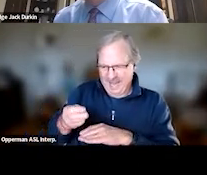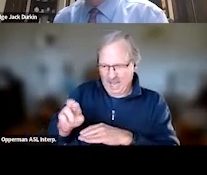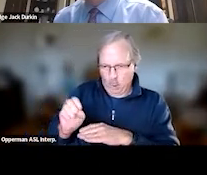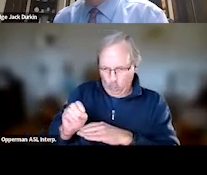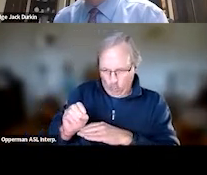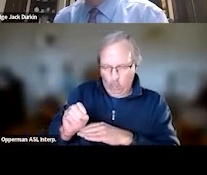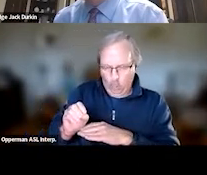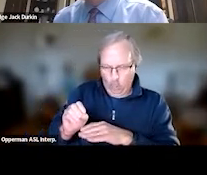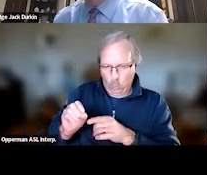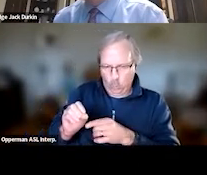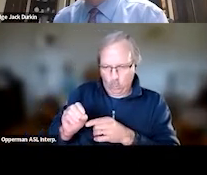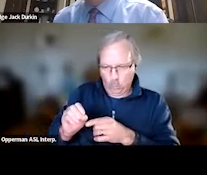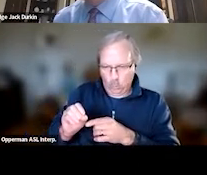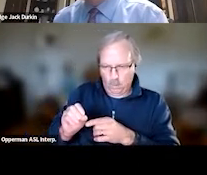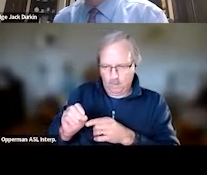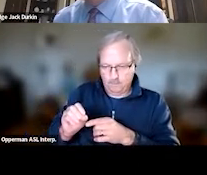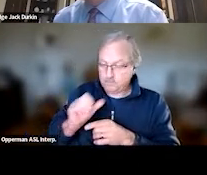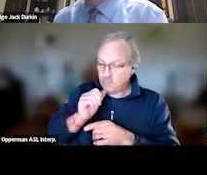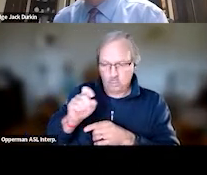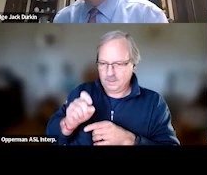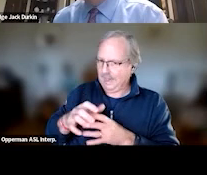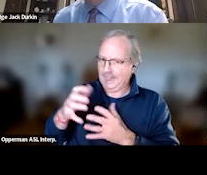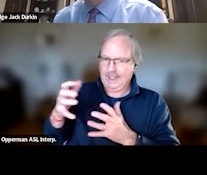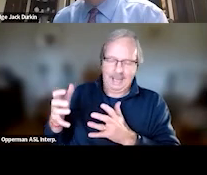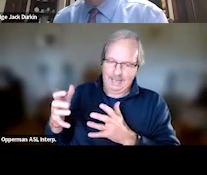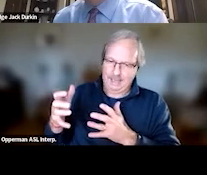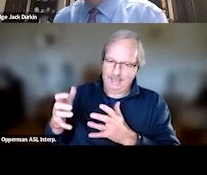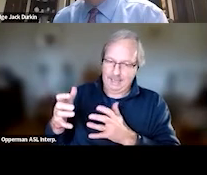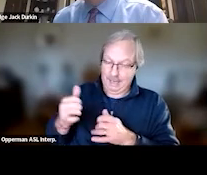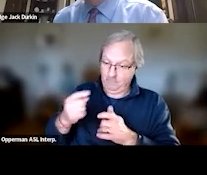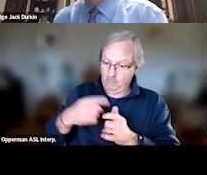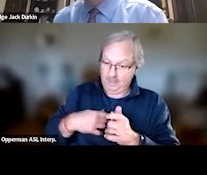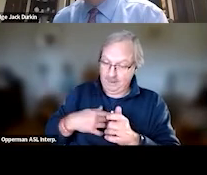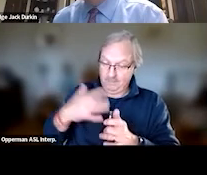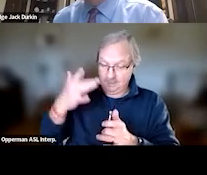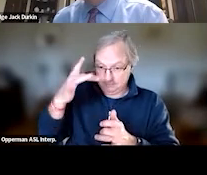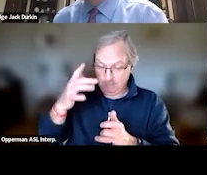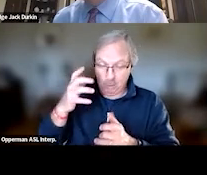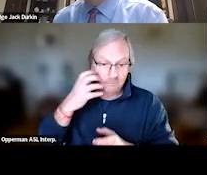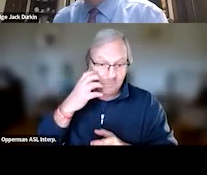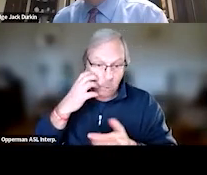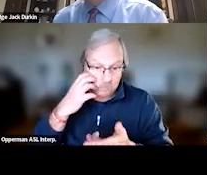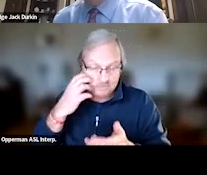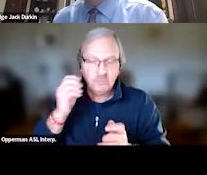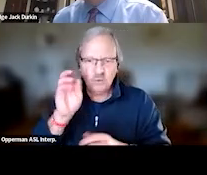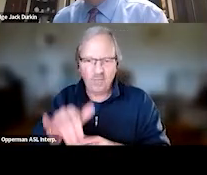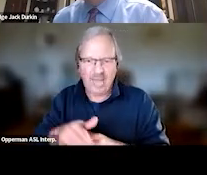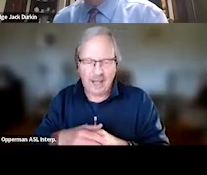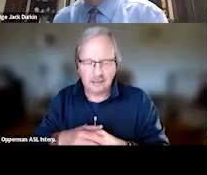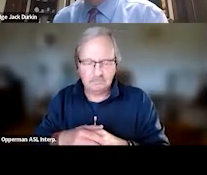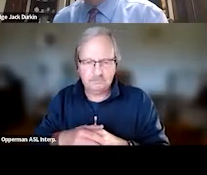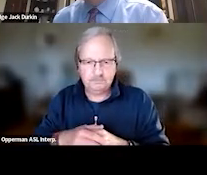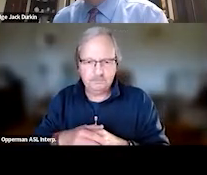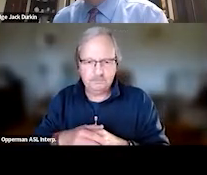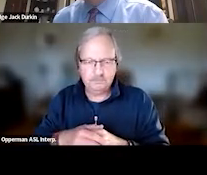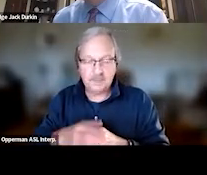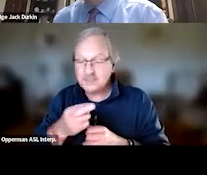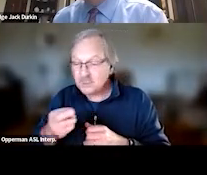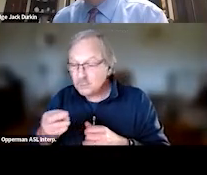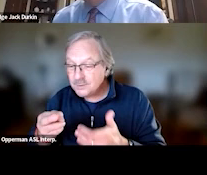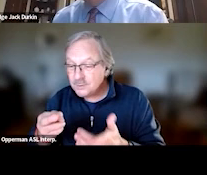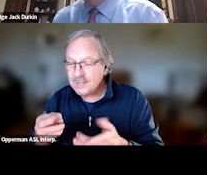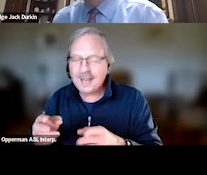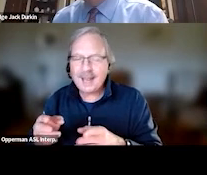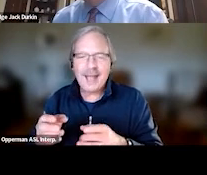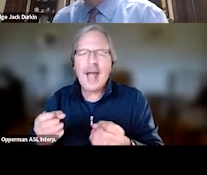you don't need much, seriously. If everybody has a smartphone, you can do it. It's a matter of resources, like how is your time allotted?